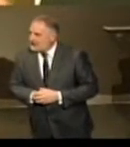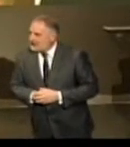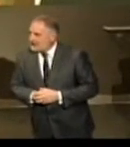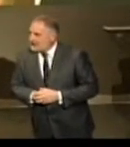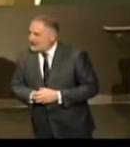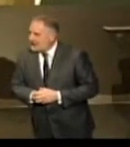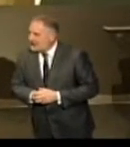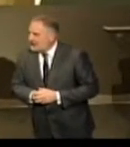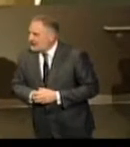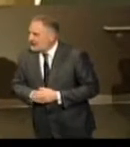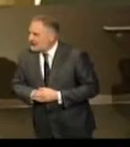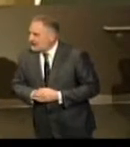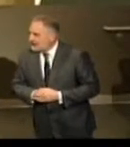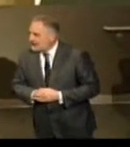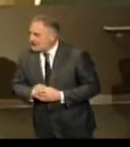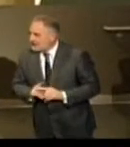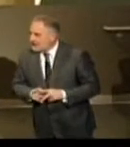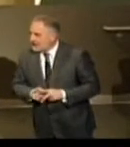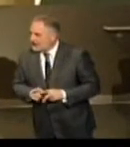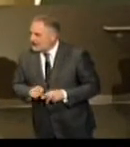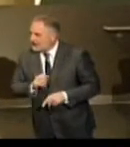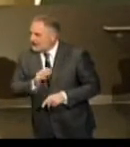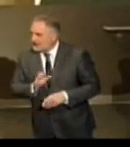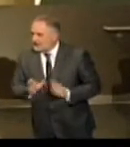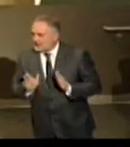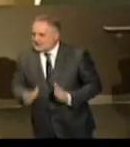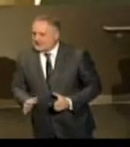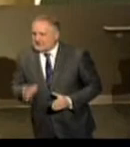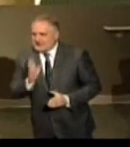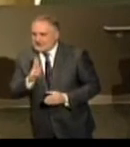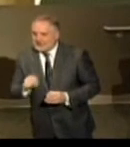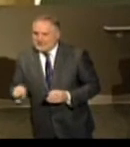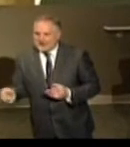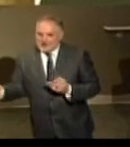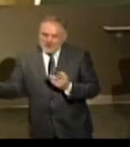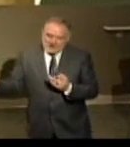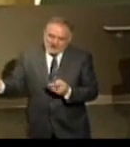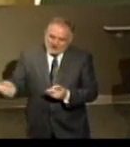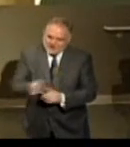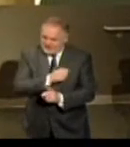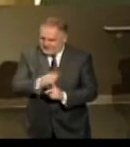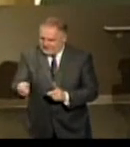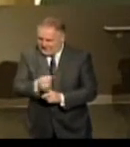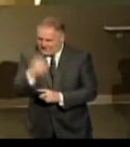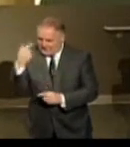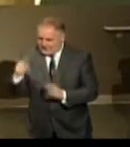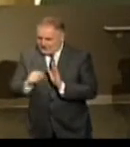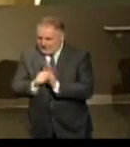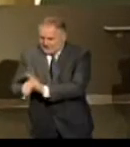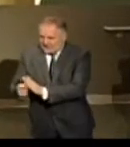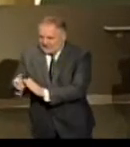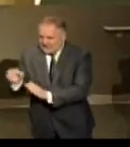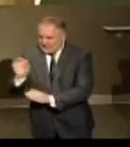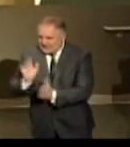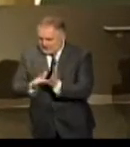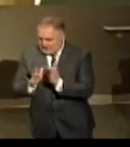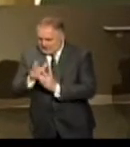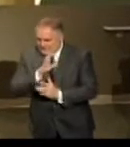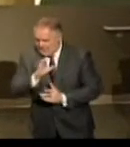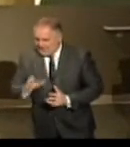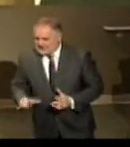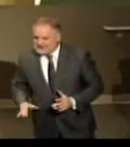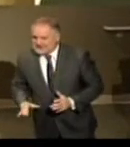have time to read all of this, but the Christians have been beaten for their testimony for Jesus Christ. Watch what happens. Look with me at verse number